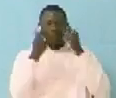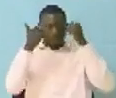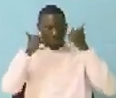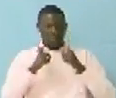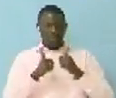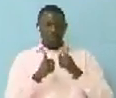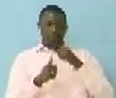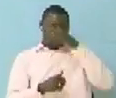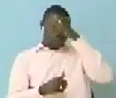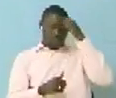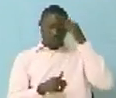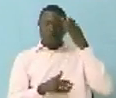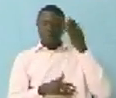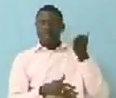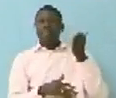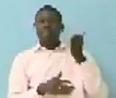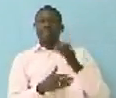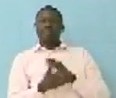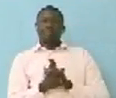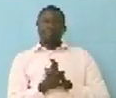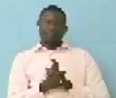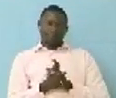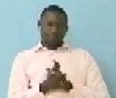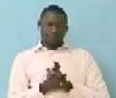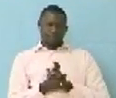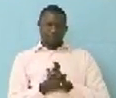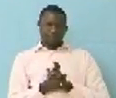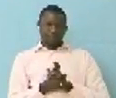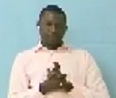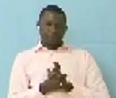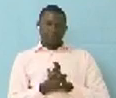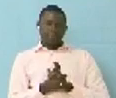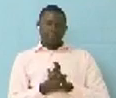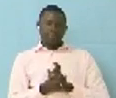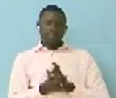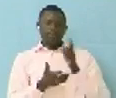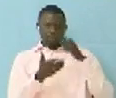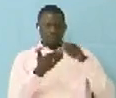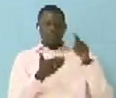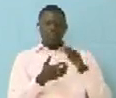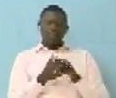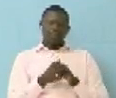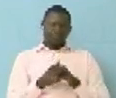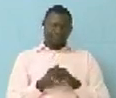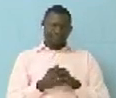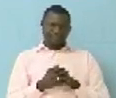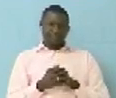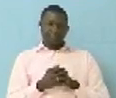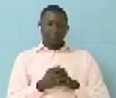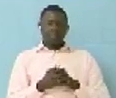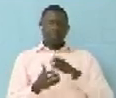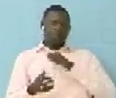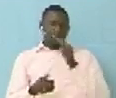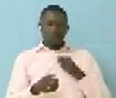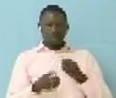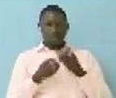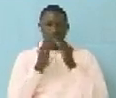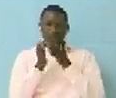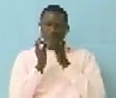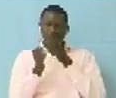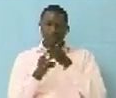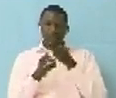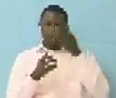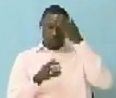sudiya kan ya wetan nala ko katama nyame. Correct, Council. Council. And you are telling this commission